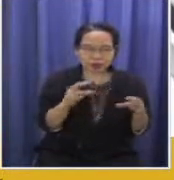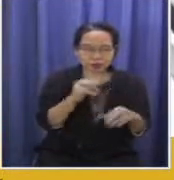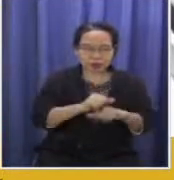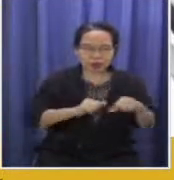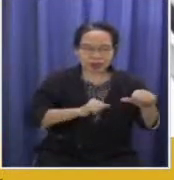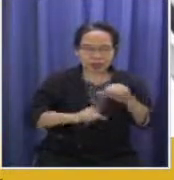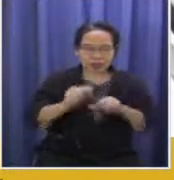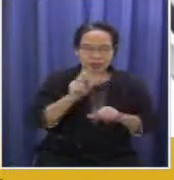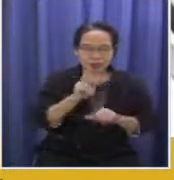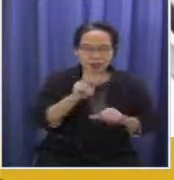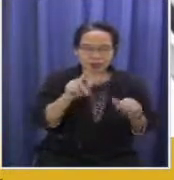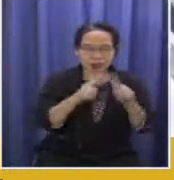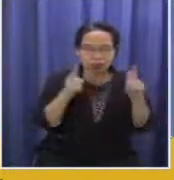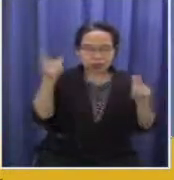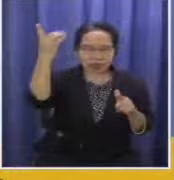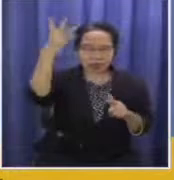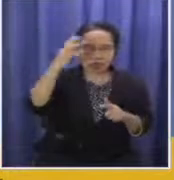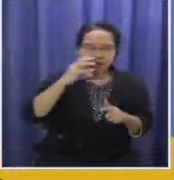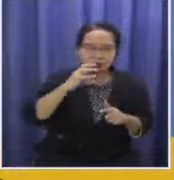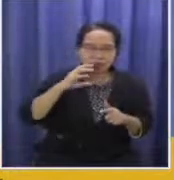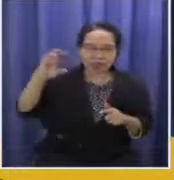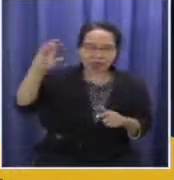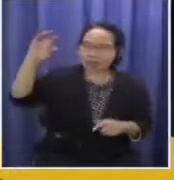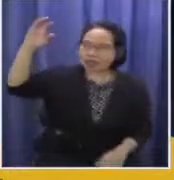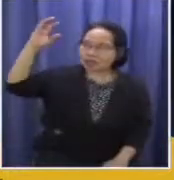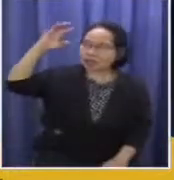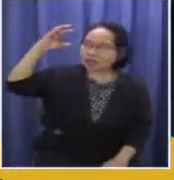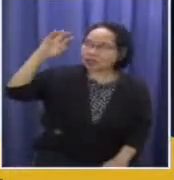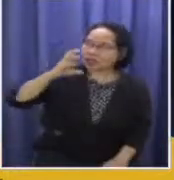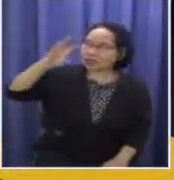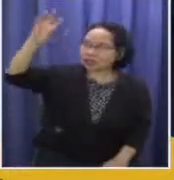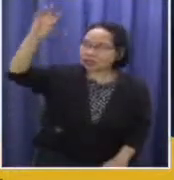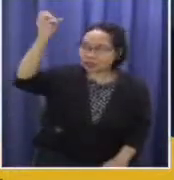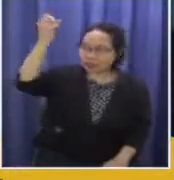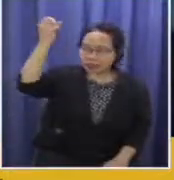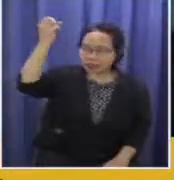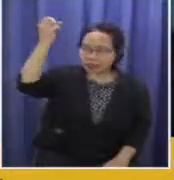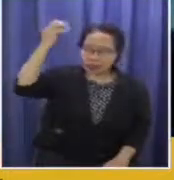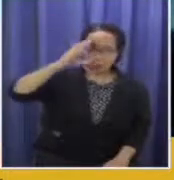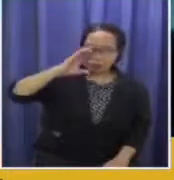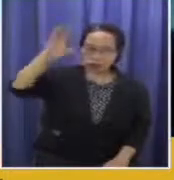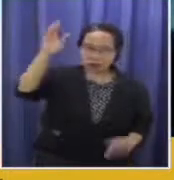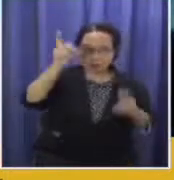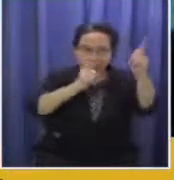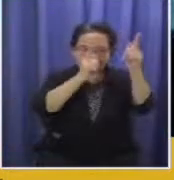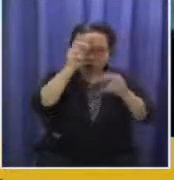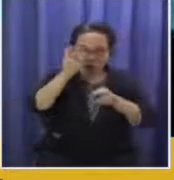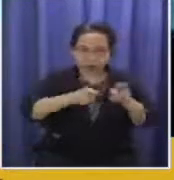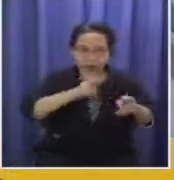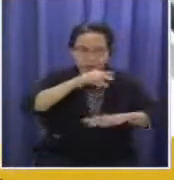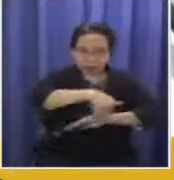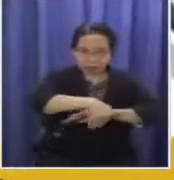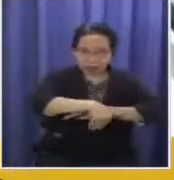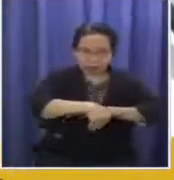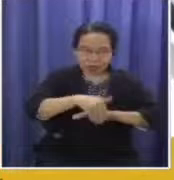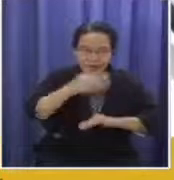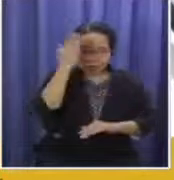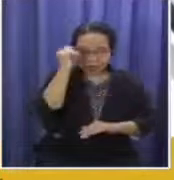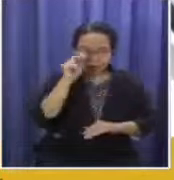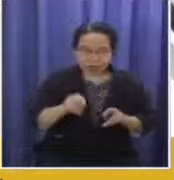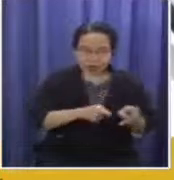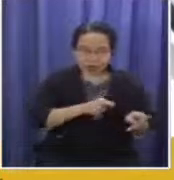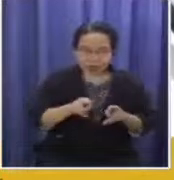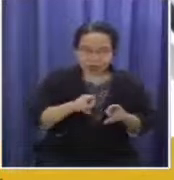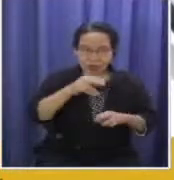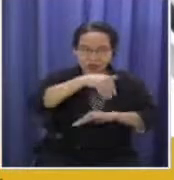great lights is the sun and the moon, and the stars also to rule the night. Why do you need ruler